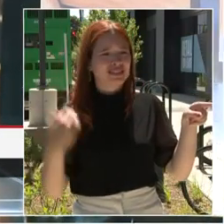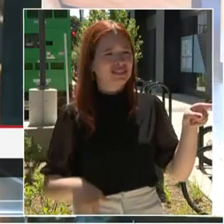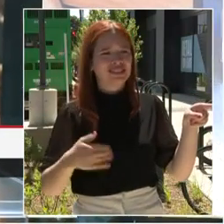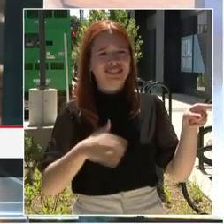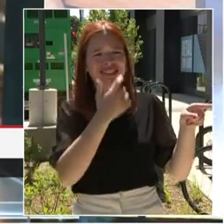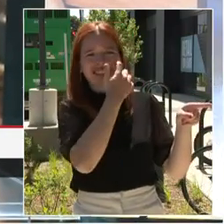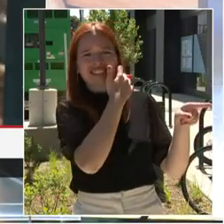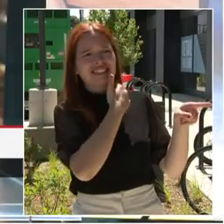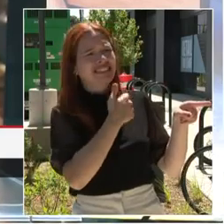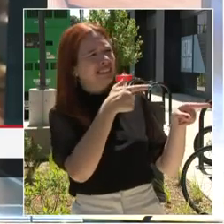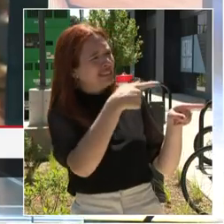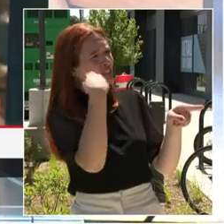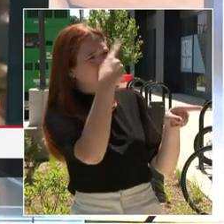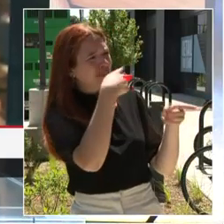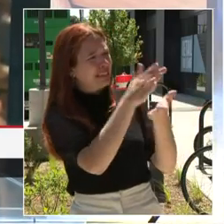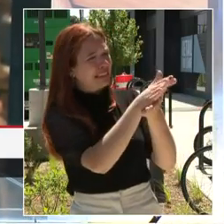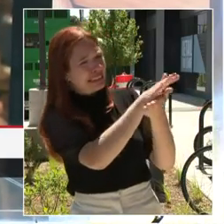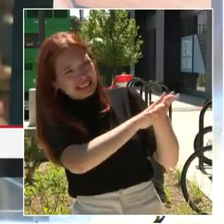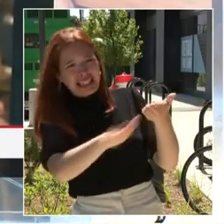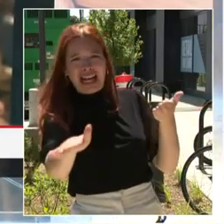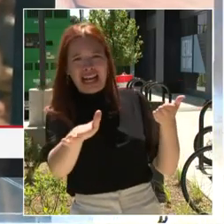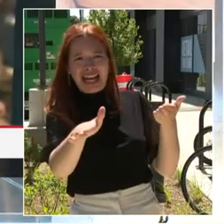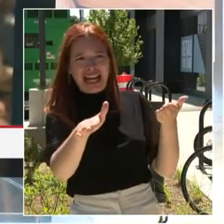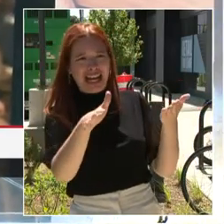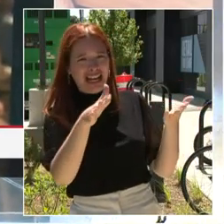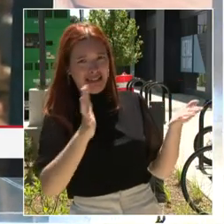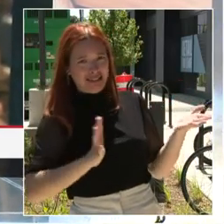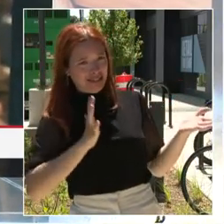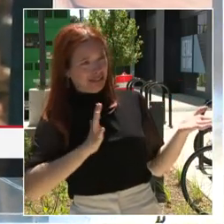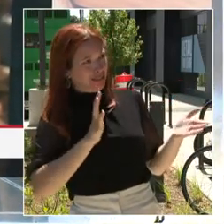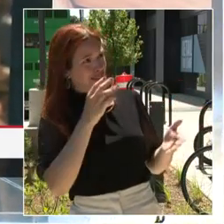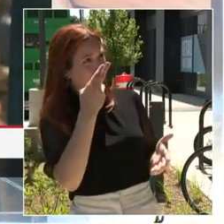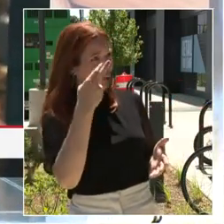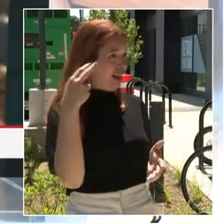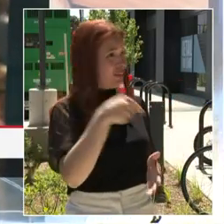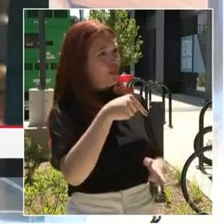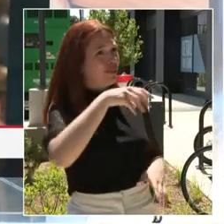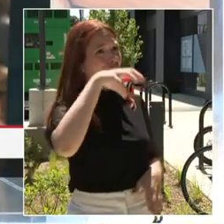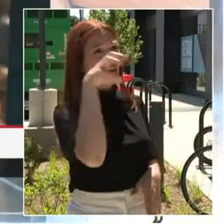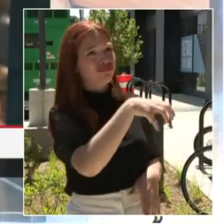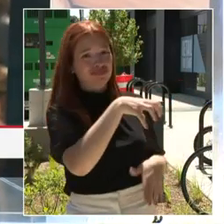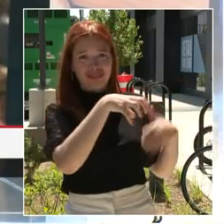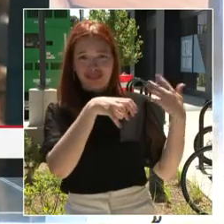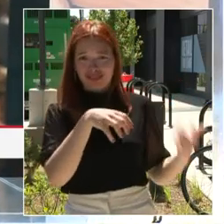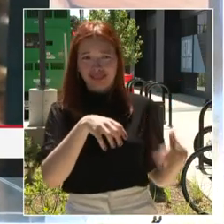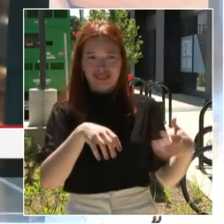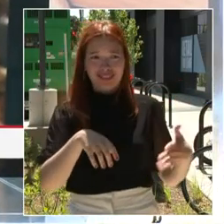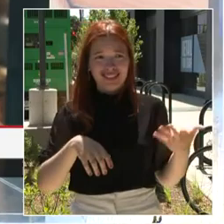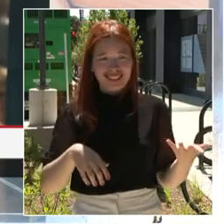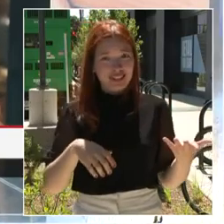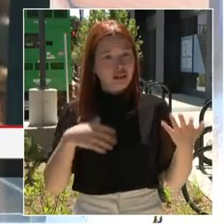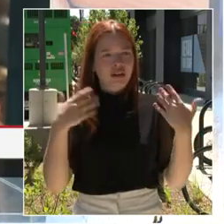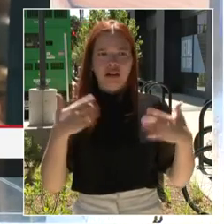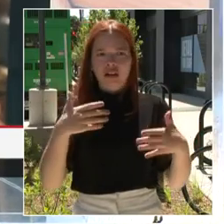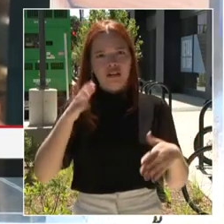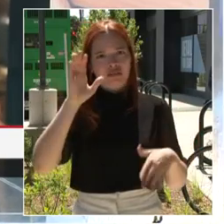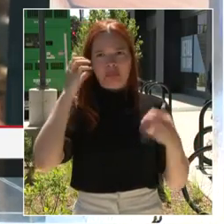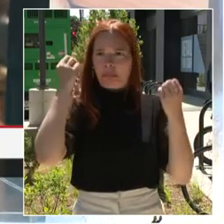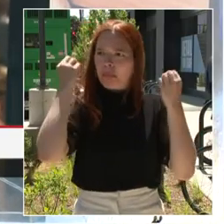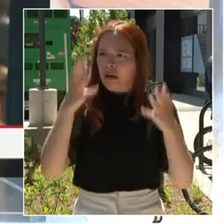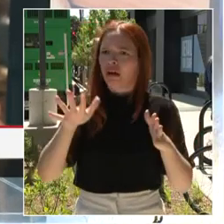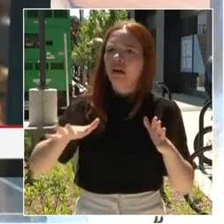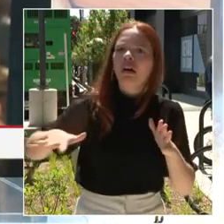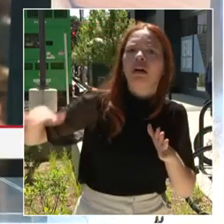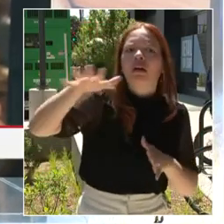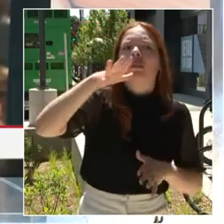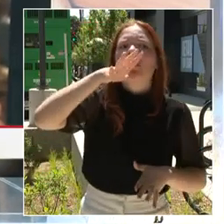that emanated from the power of the women who were behind some of the ideas that came to make this happen. So